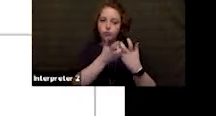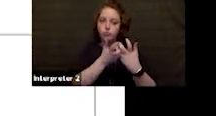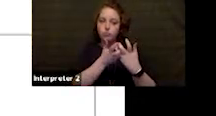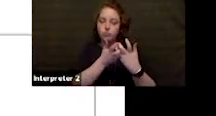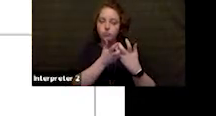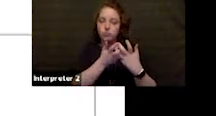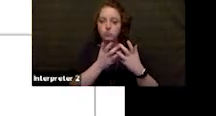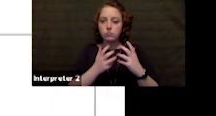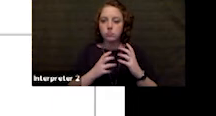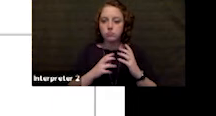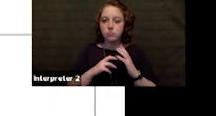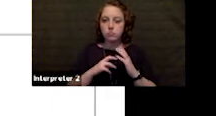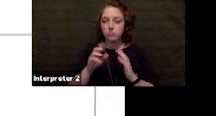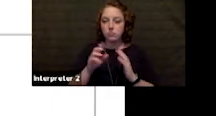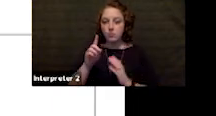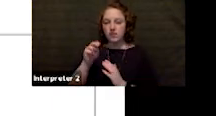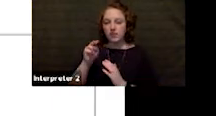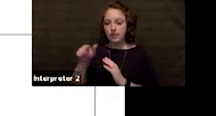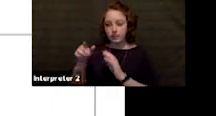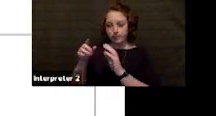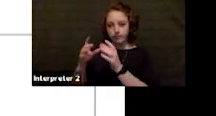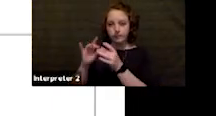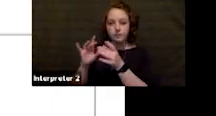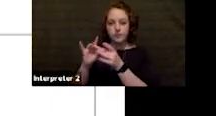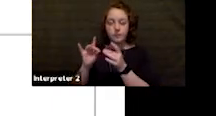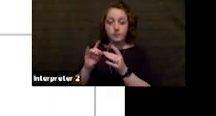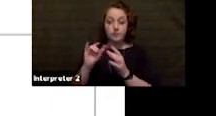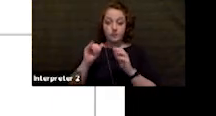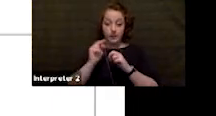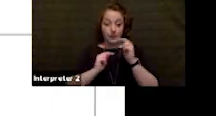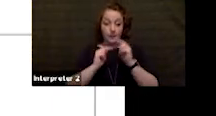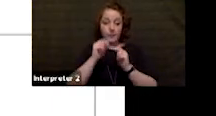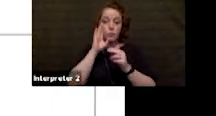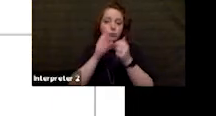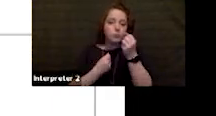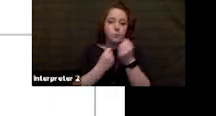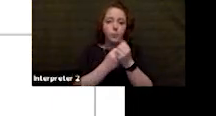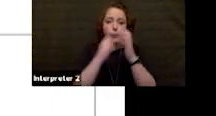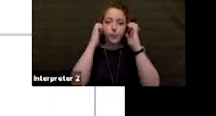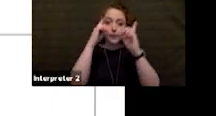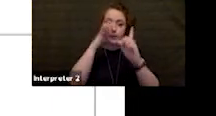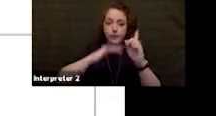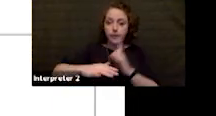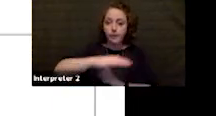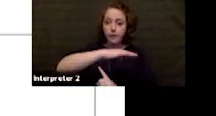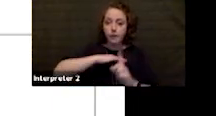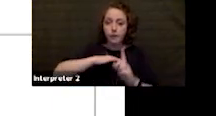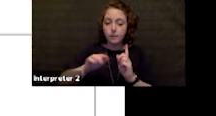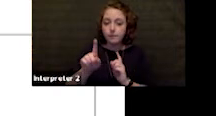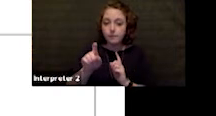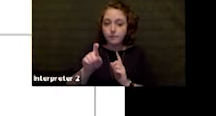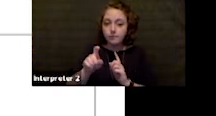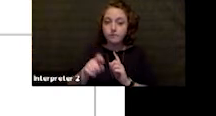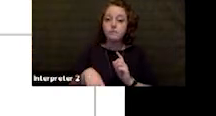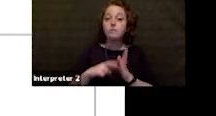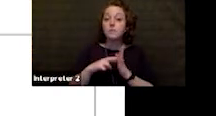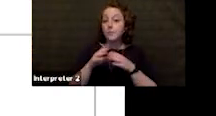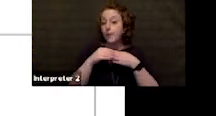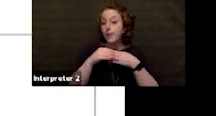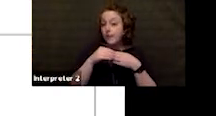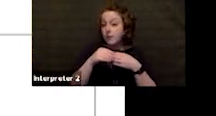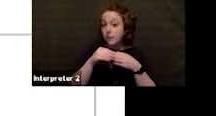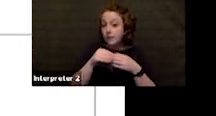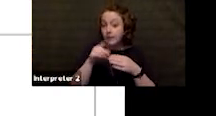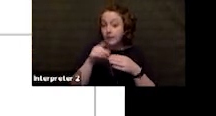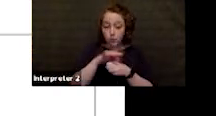that's, is the building supporting the educational environment? And so that's talking about flexibility of spaces,